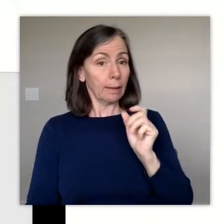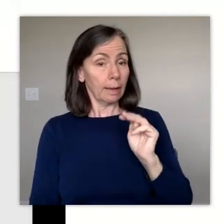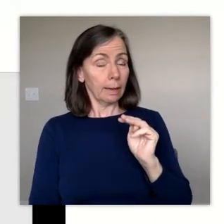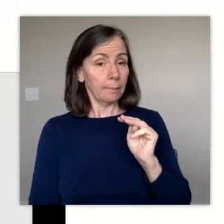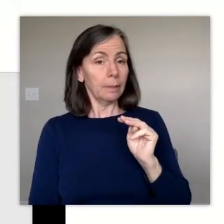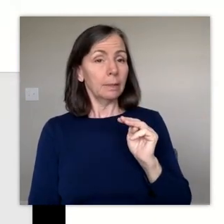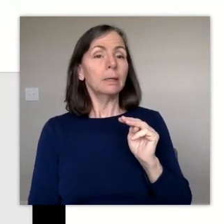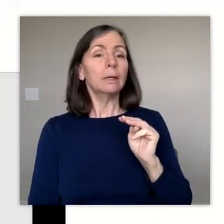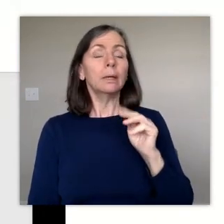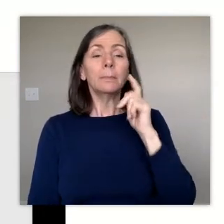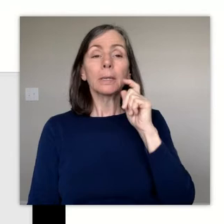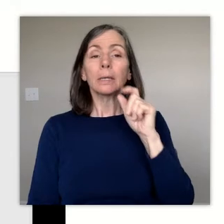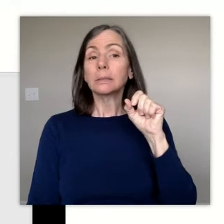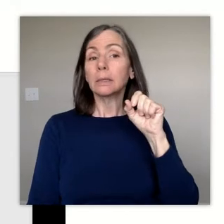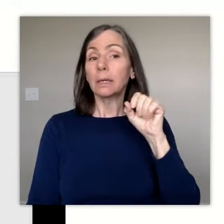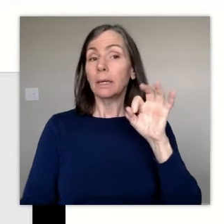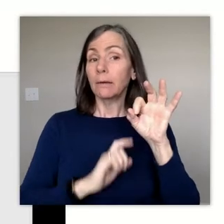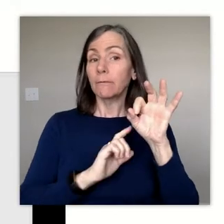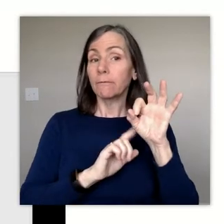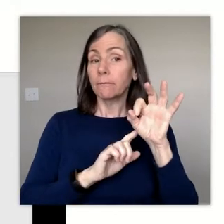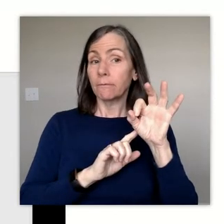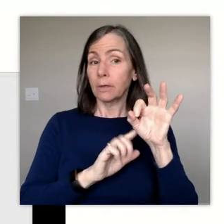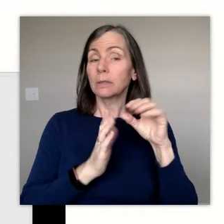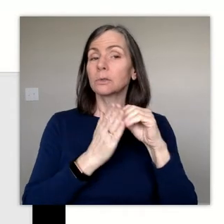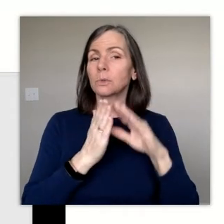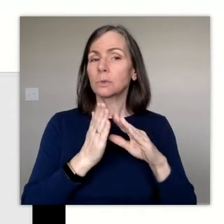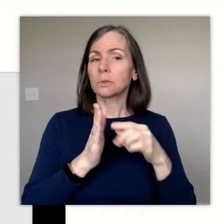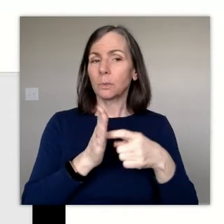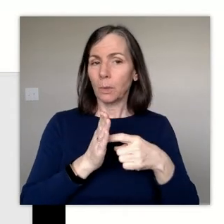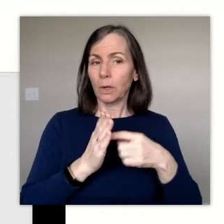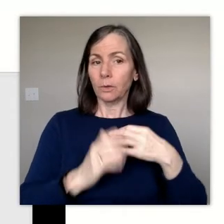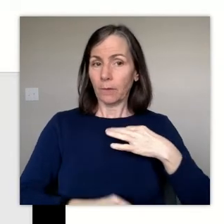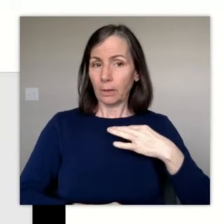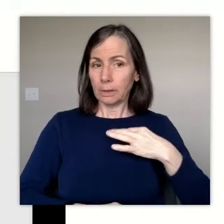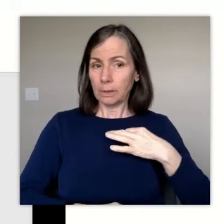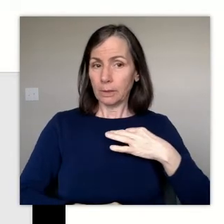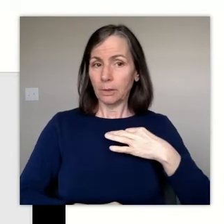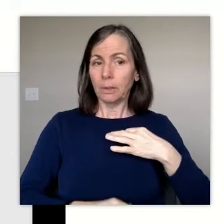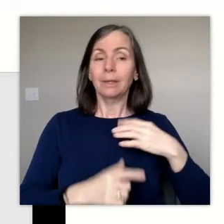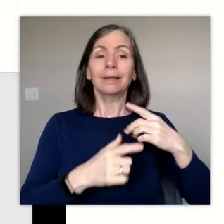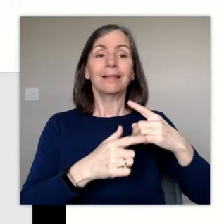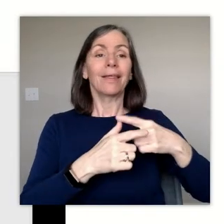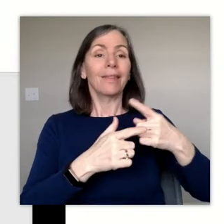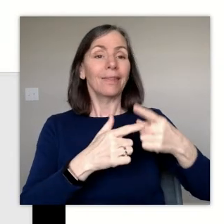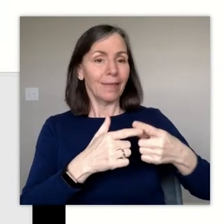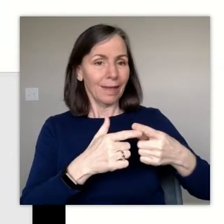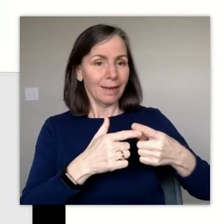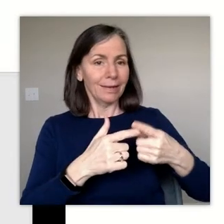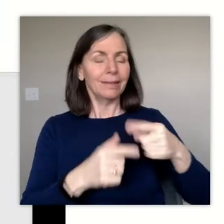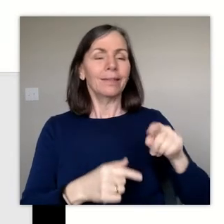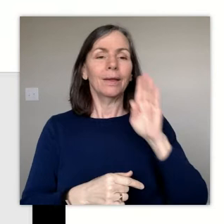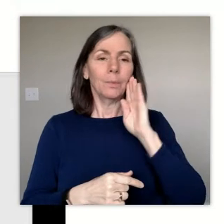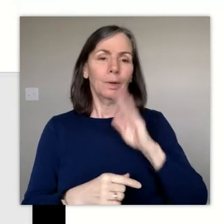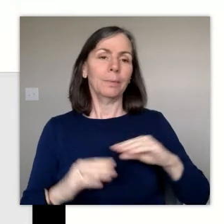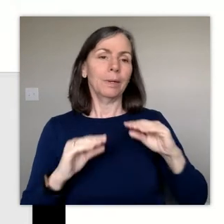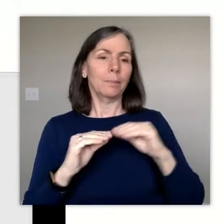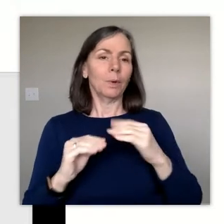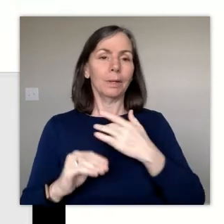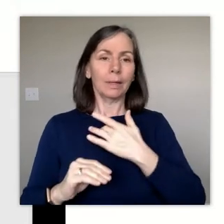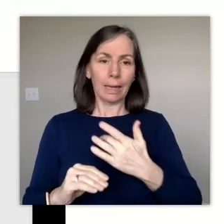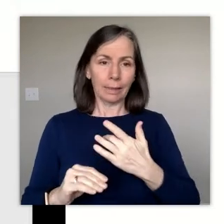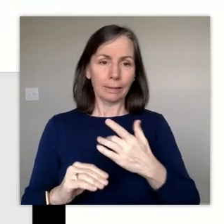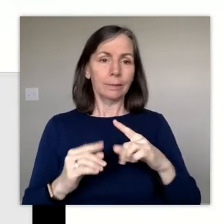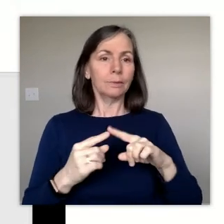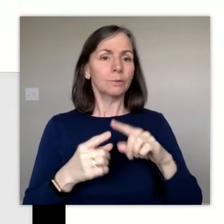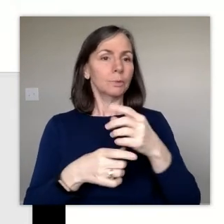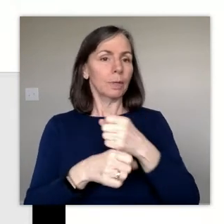are required to volunteer, then they will be more likely to